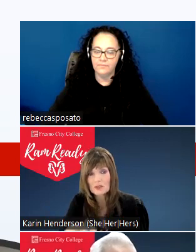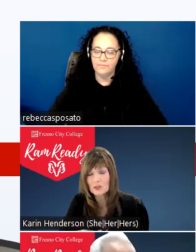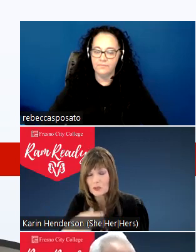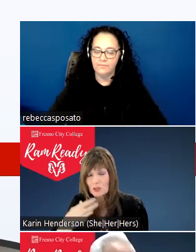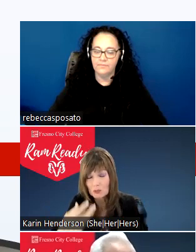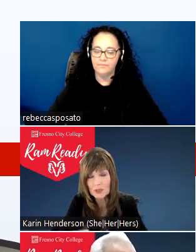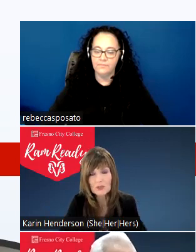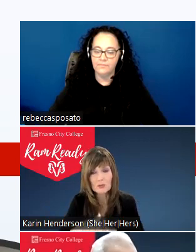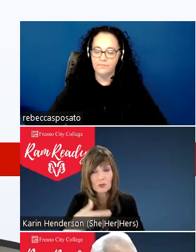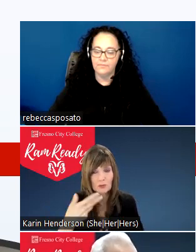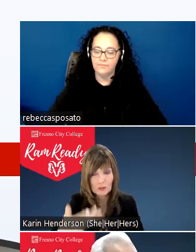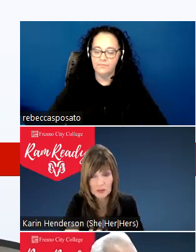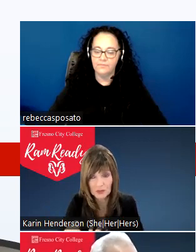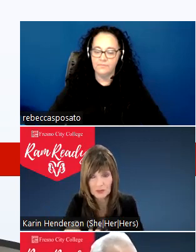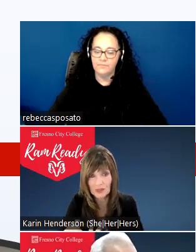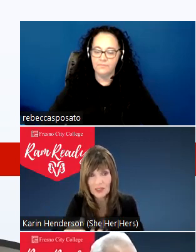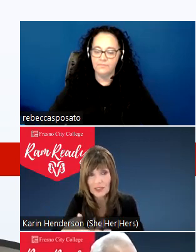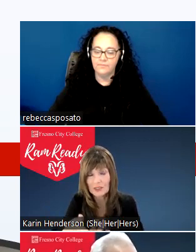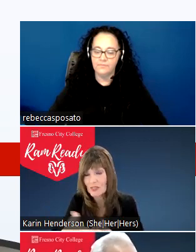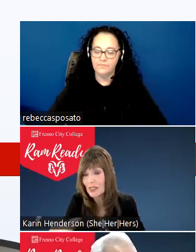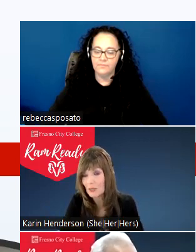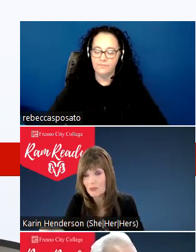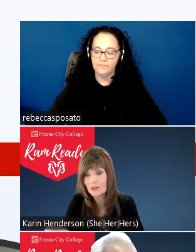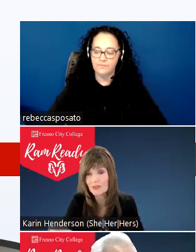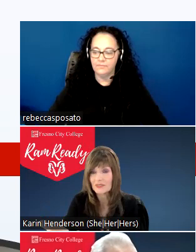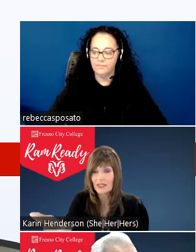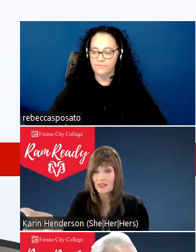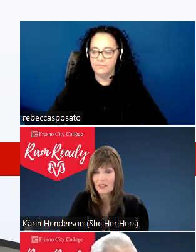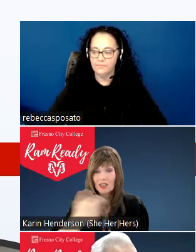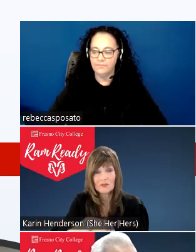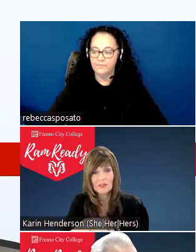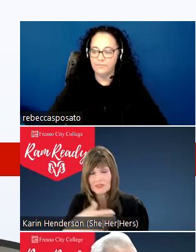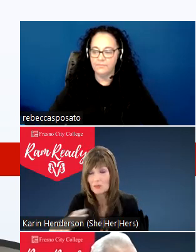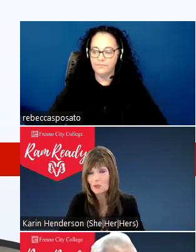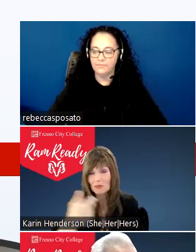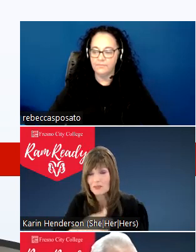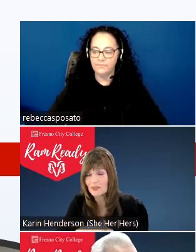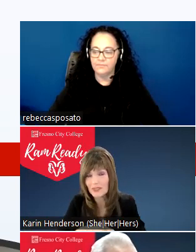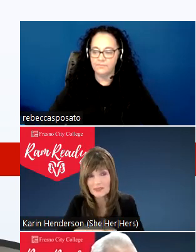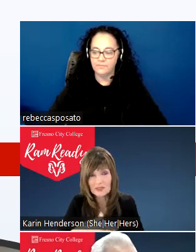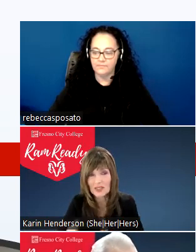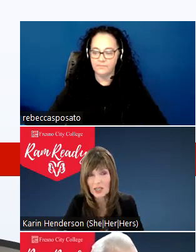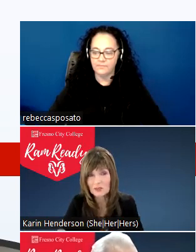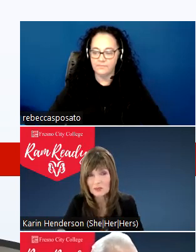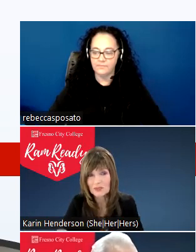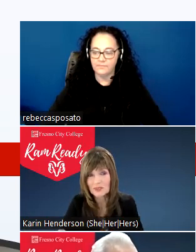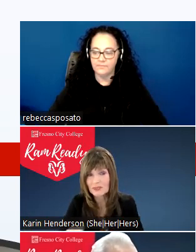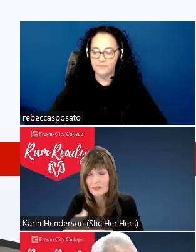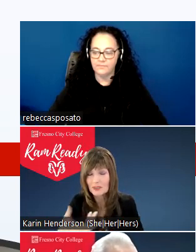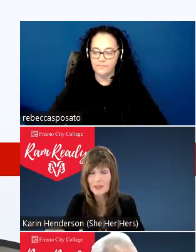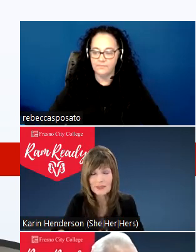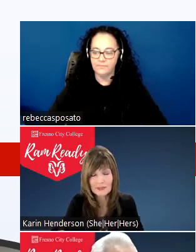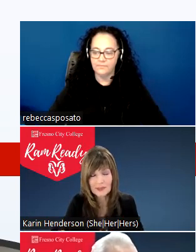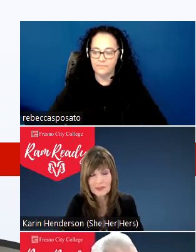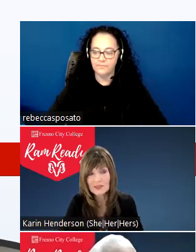or even certain careers will reappear. And if that happens, let's say I'm working with Celeste. If that happens with Celeste,